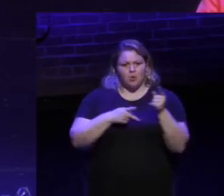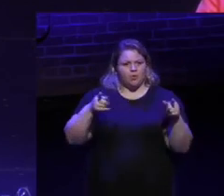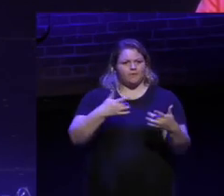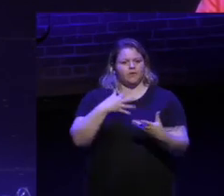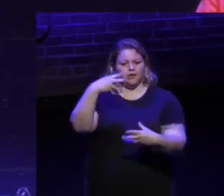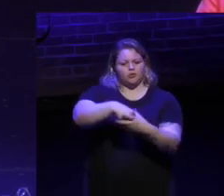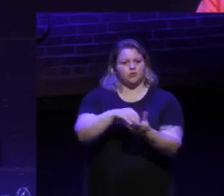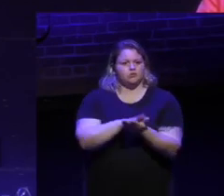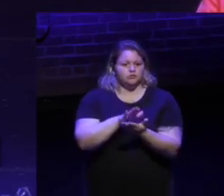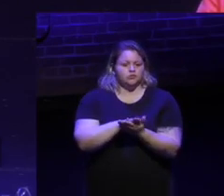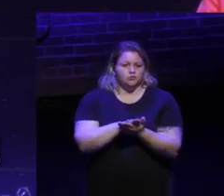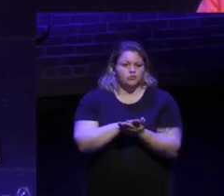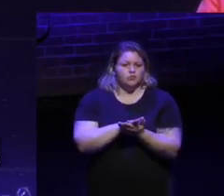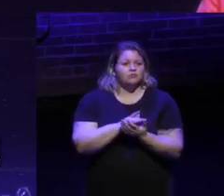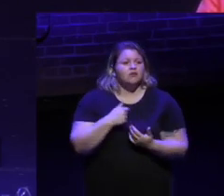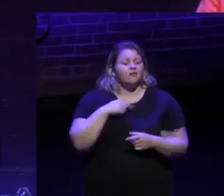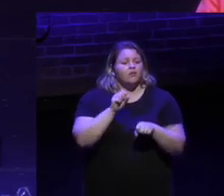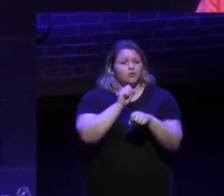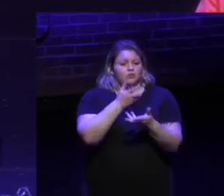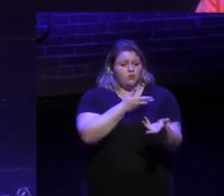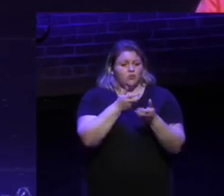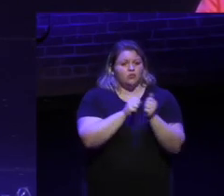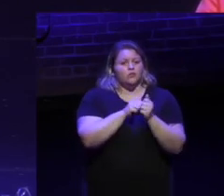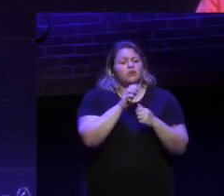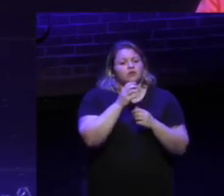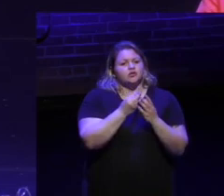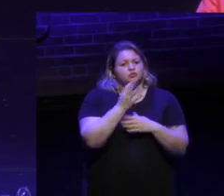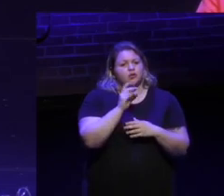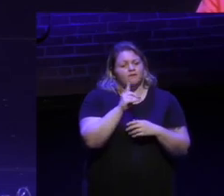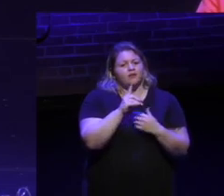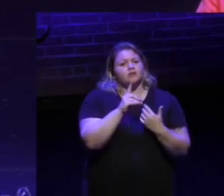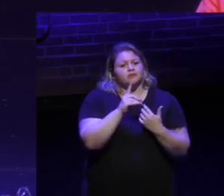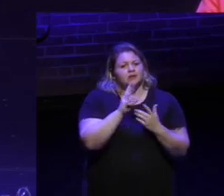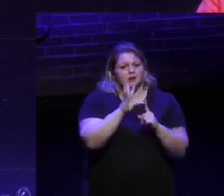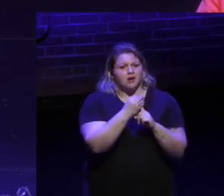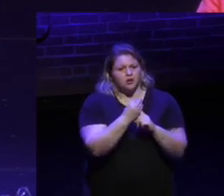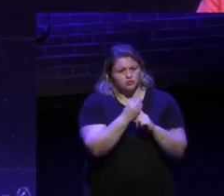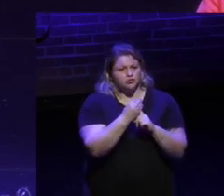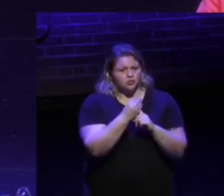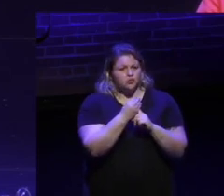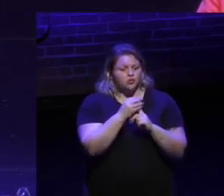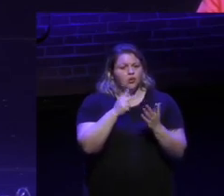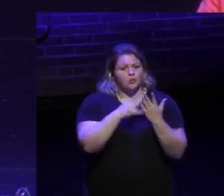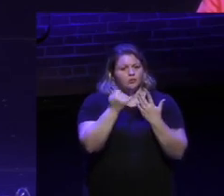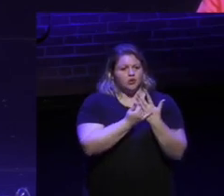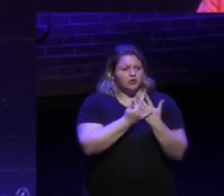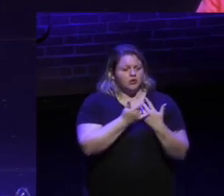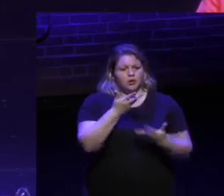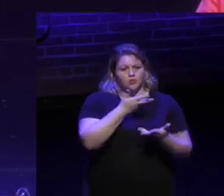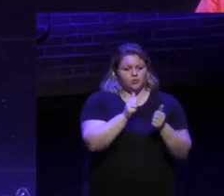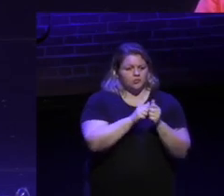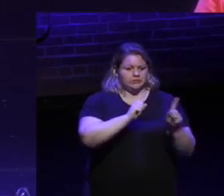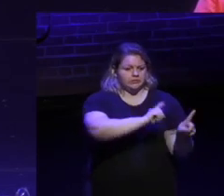I've also worked really closely with the Springfield Cultural Partnership, which has worked on done intersectional work across various